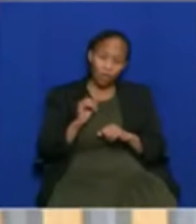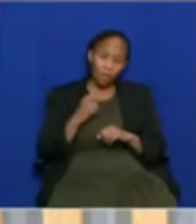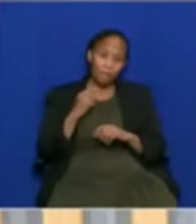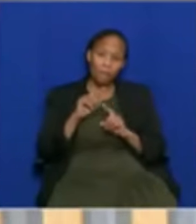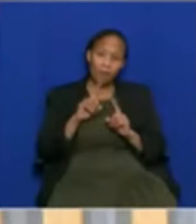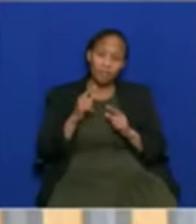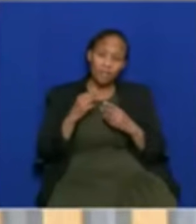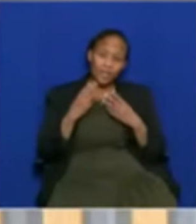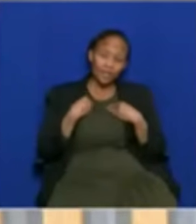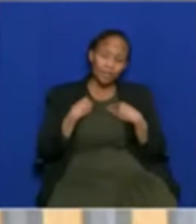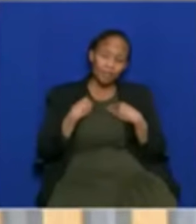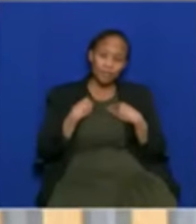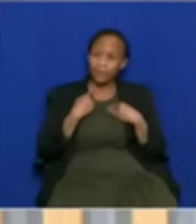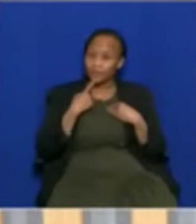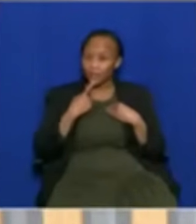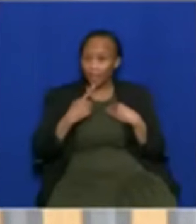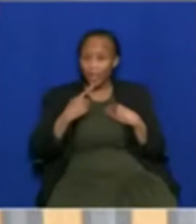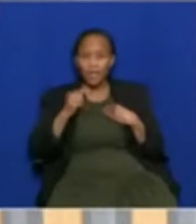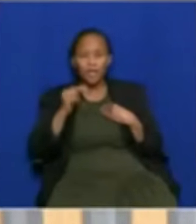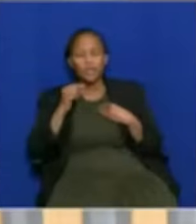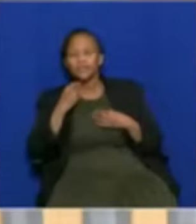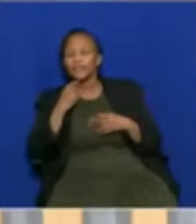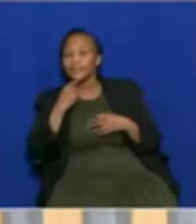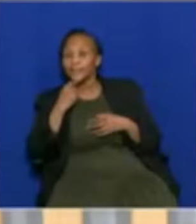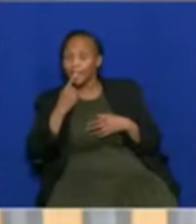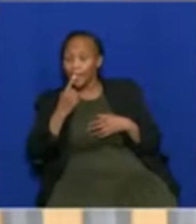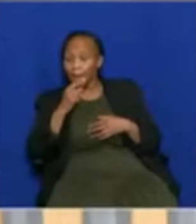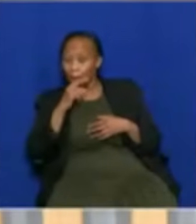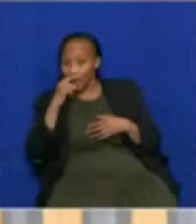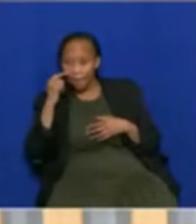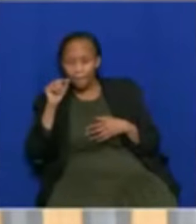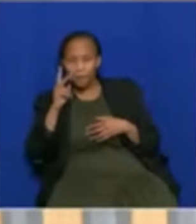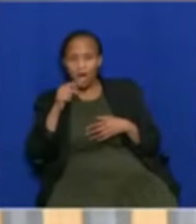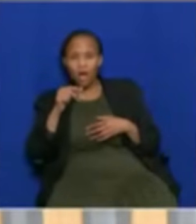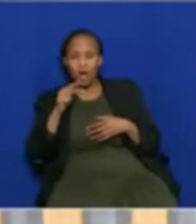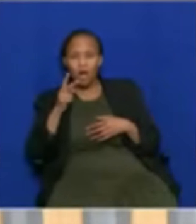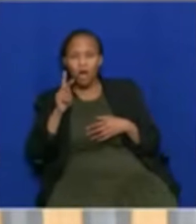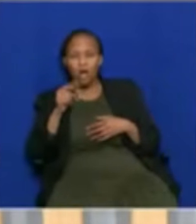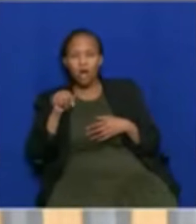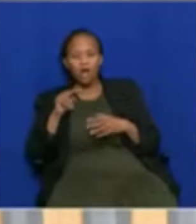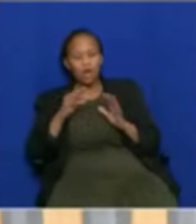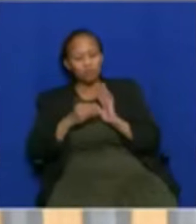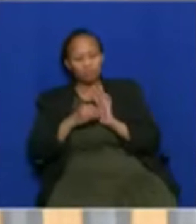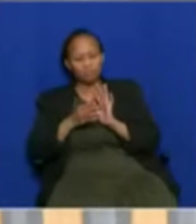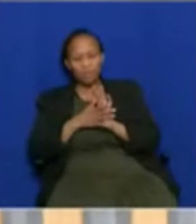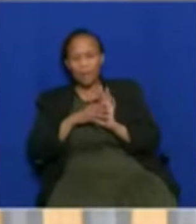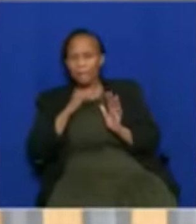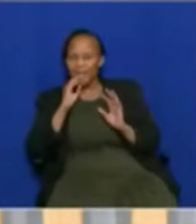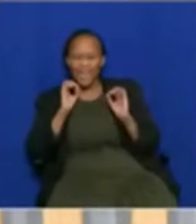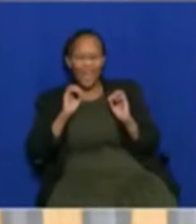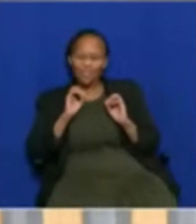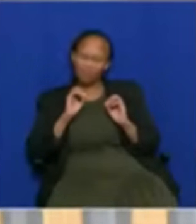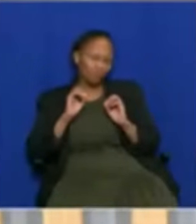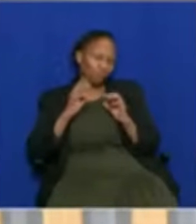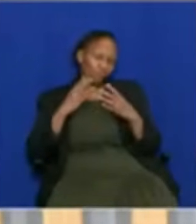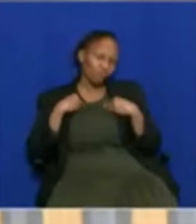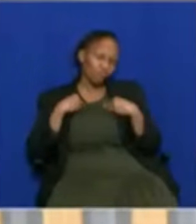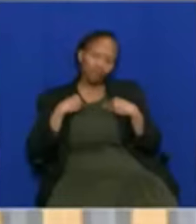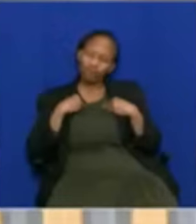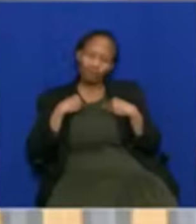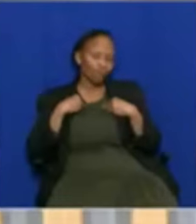meant nothing. I don't. It's curious that it's him specifically that you